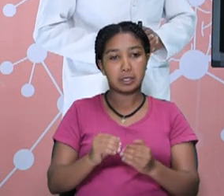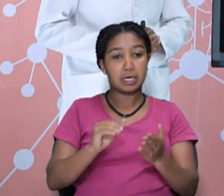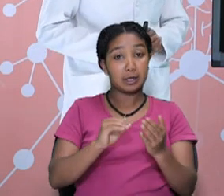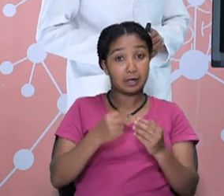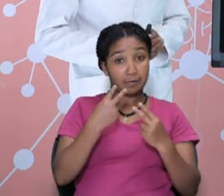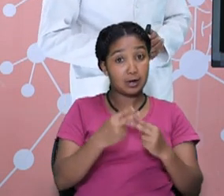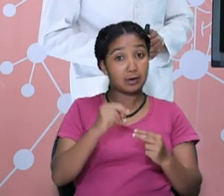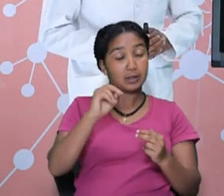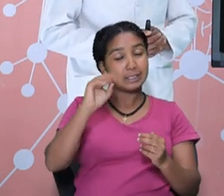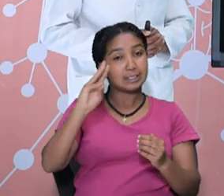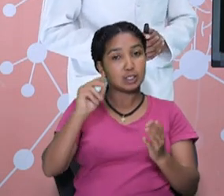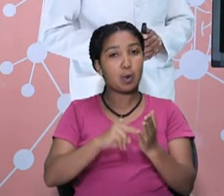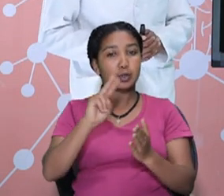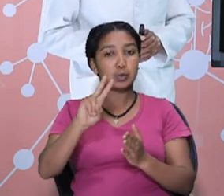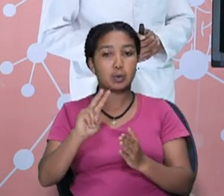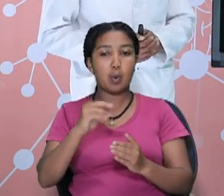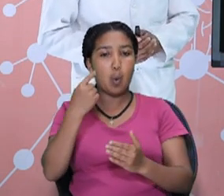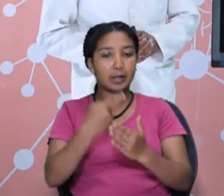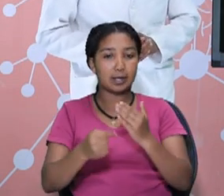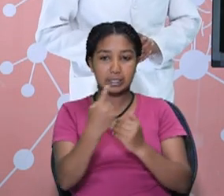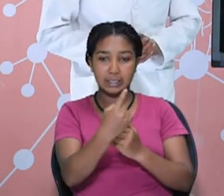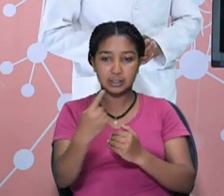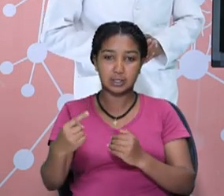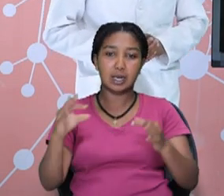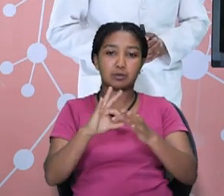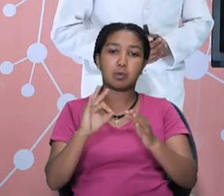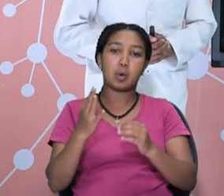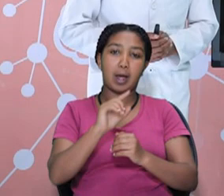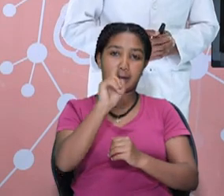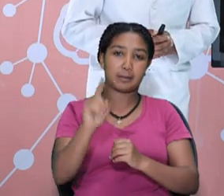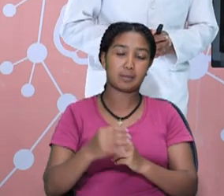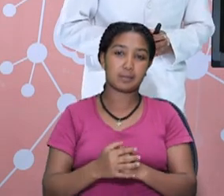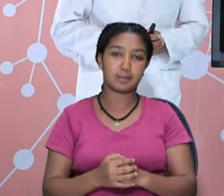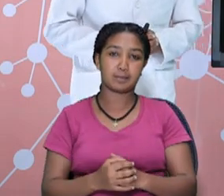table 6.2, what does each relationship look like?